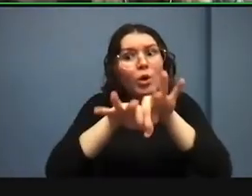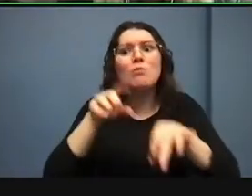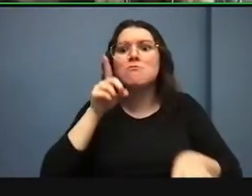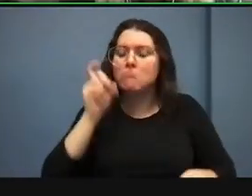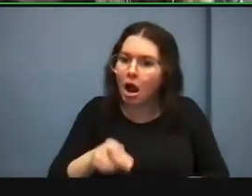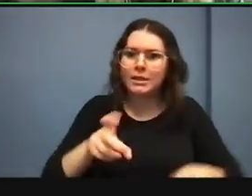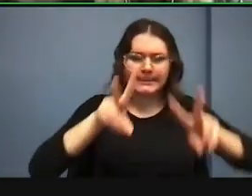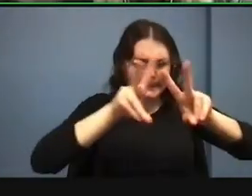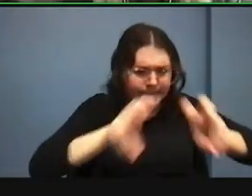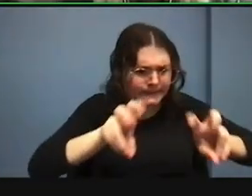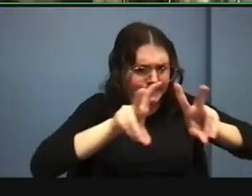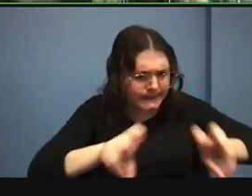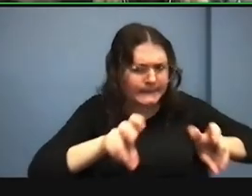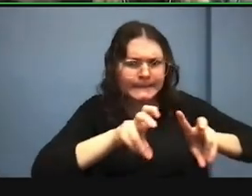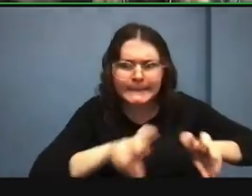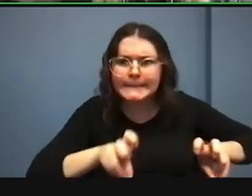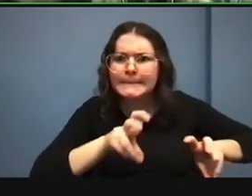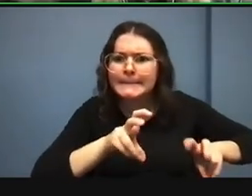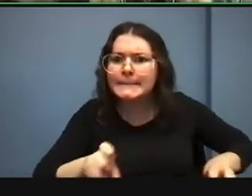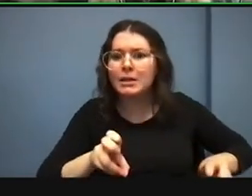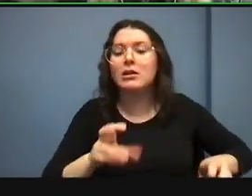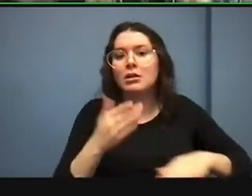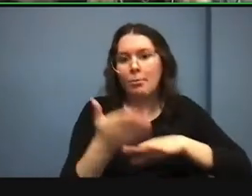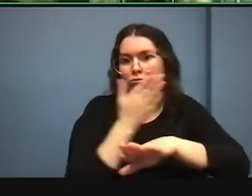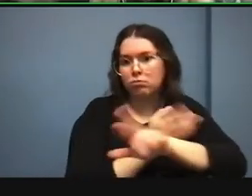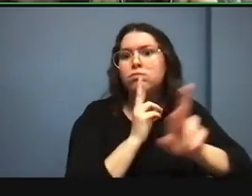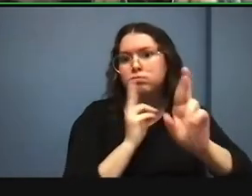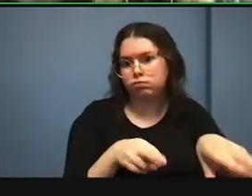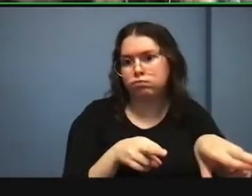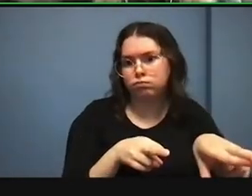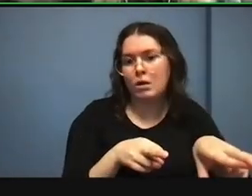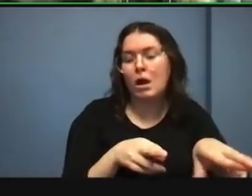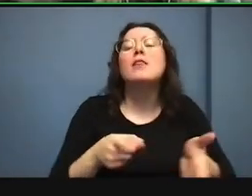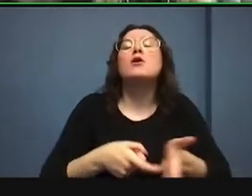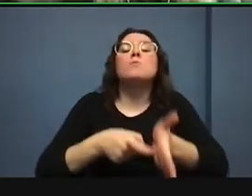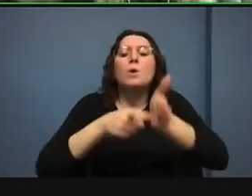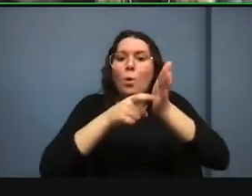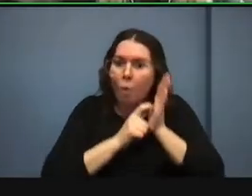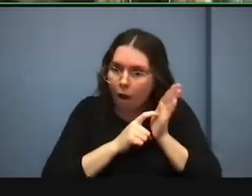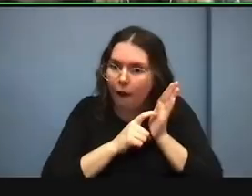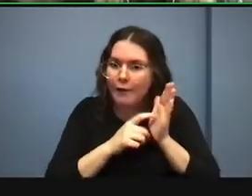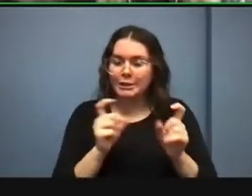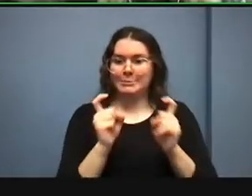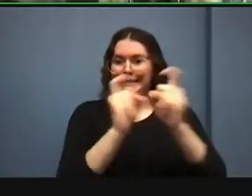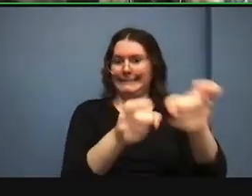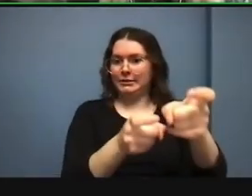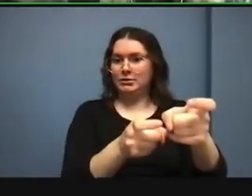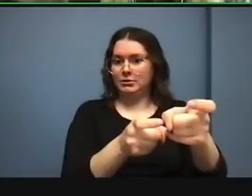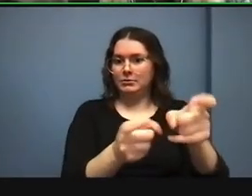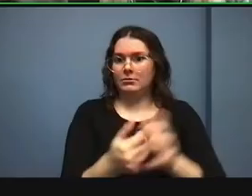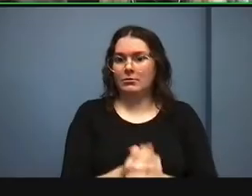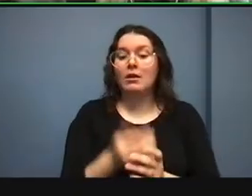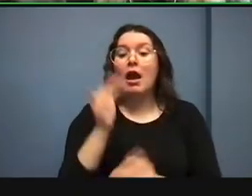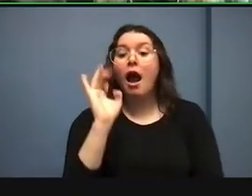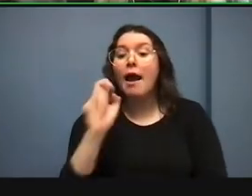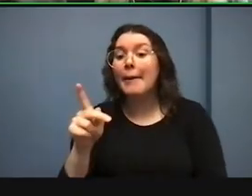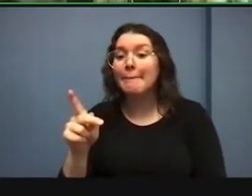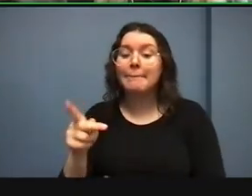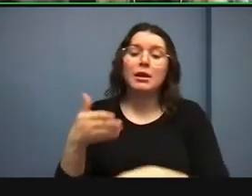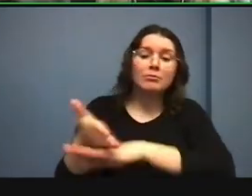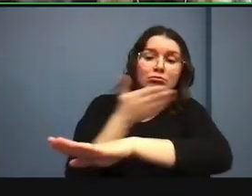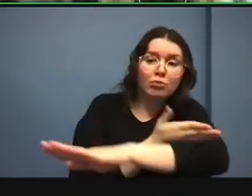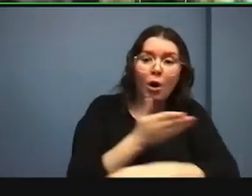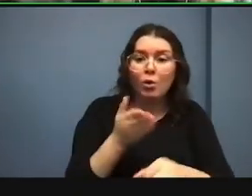dissect those IEP progress reports. They are required to be given to you. IEP progress